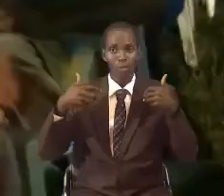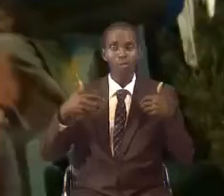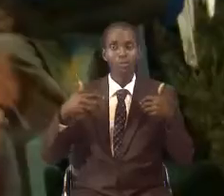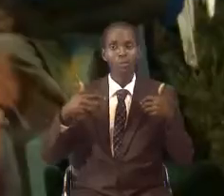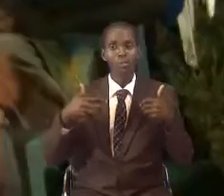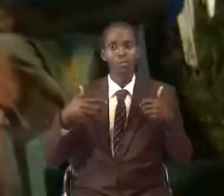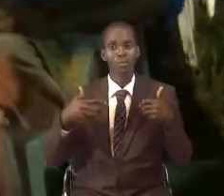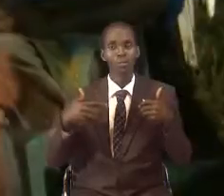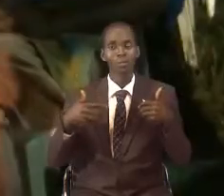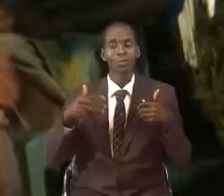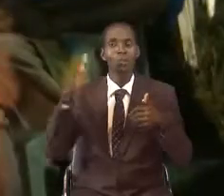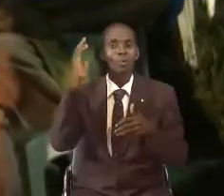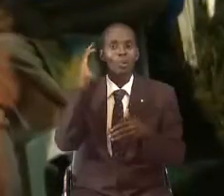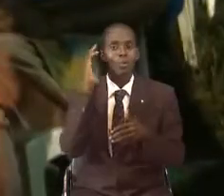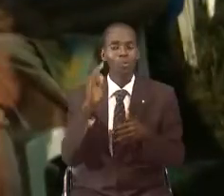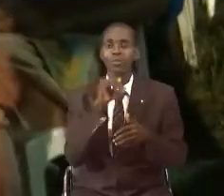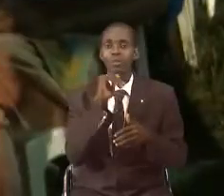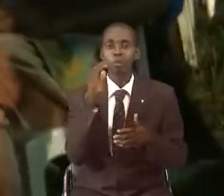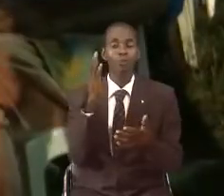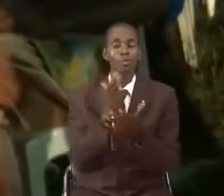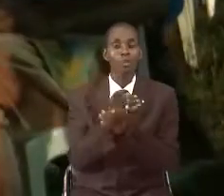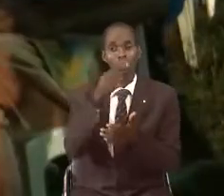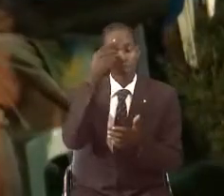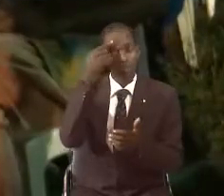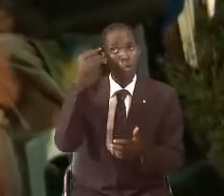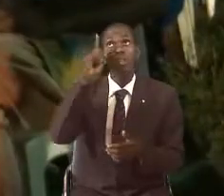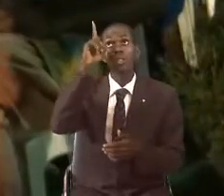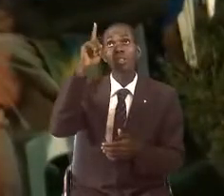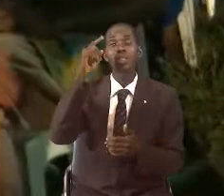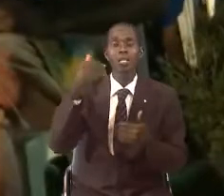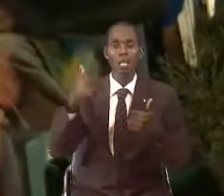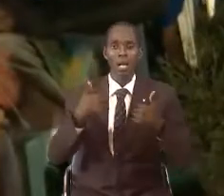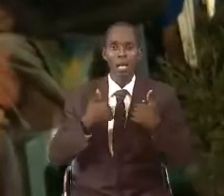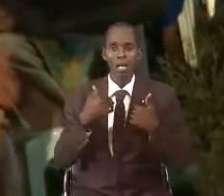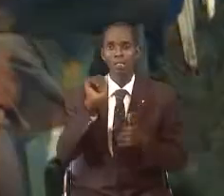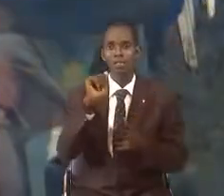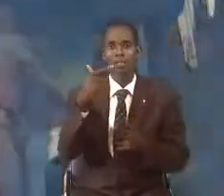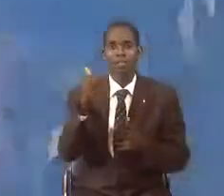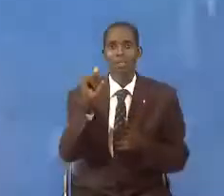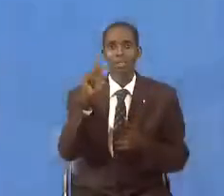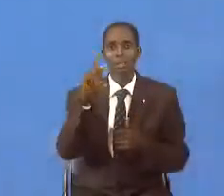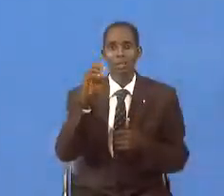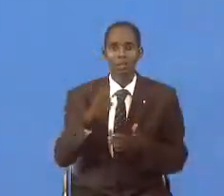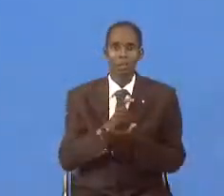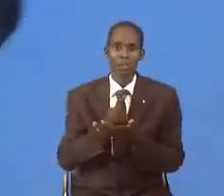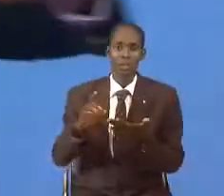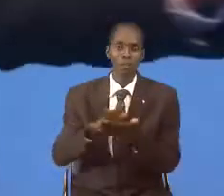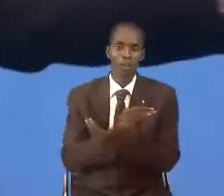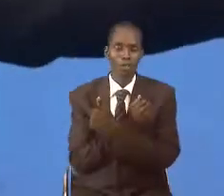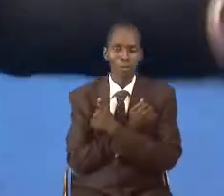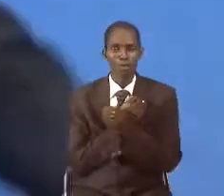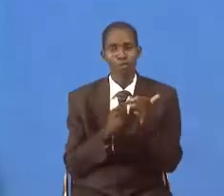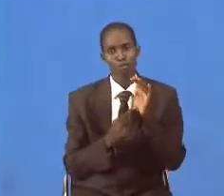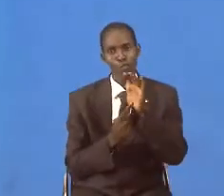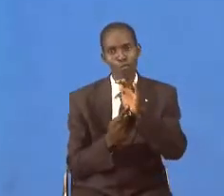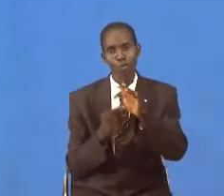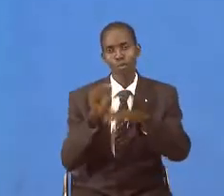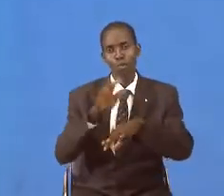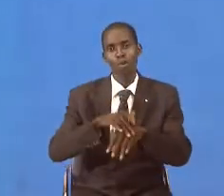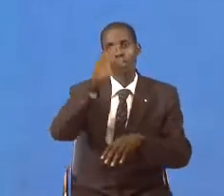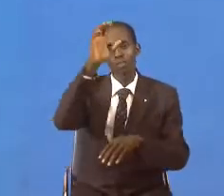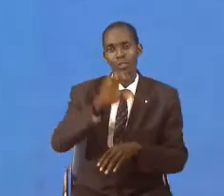you. Love will meet you because he has agape love